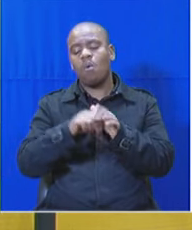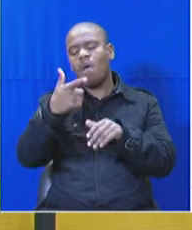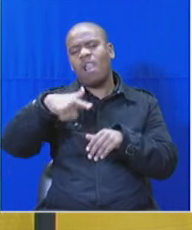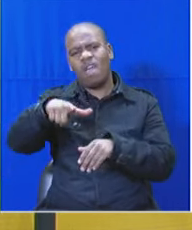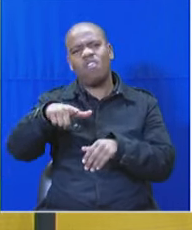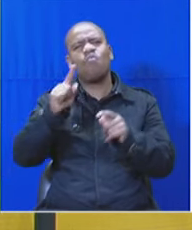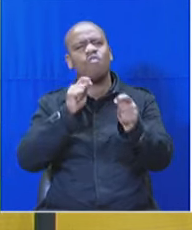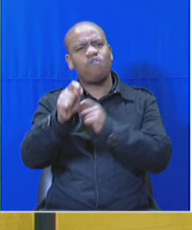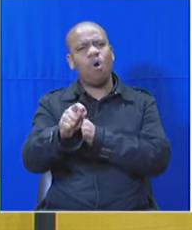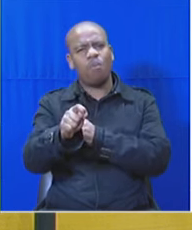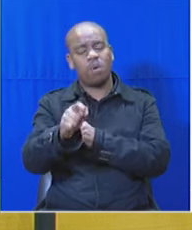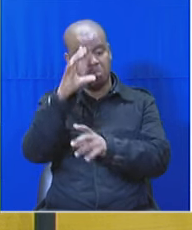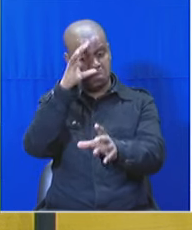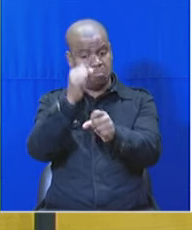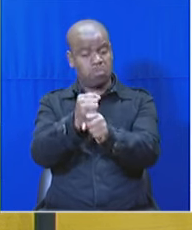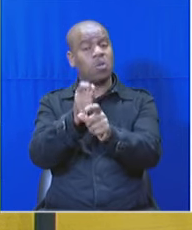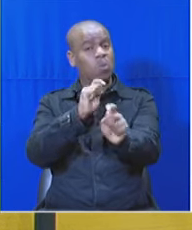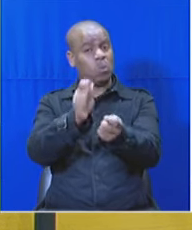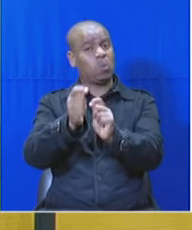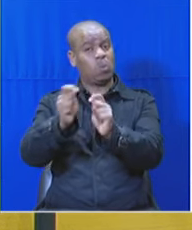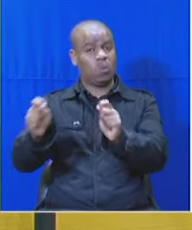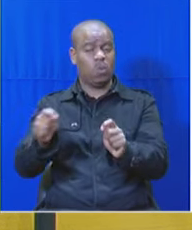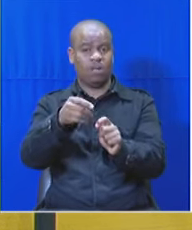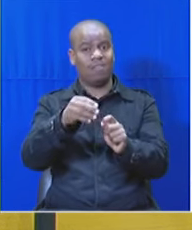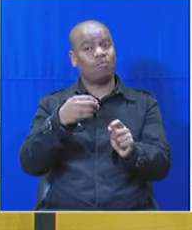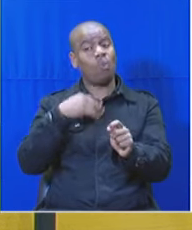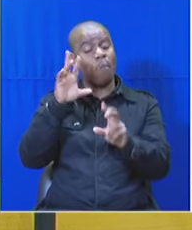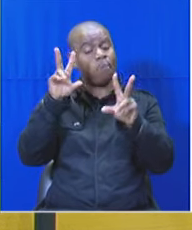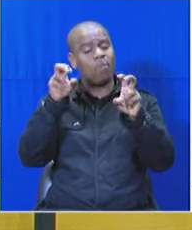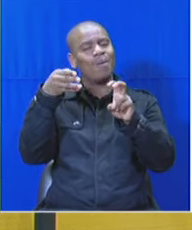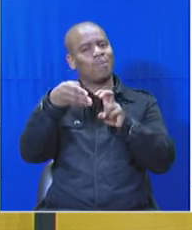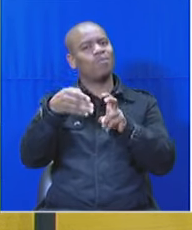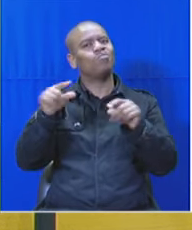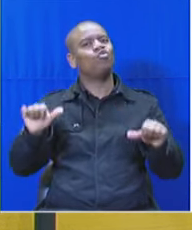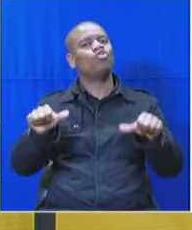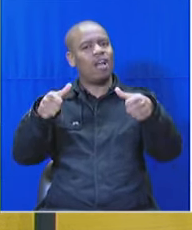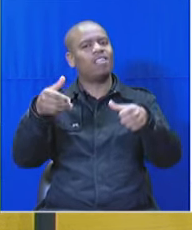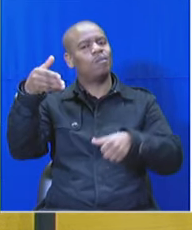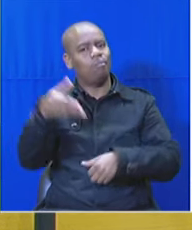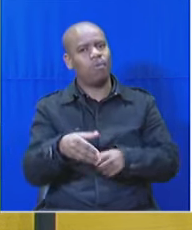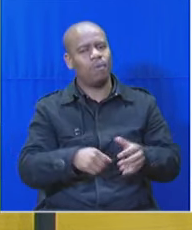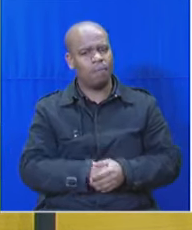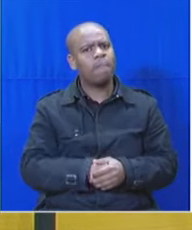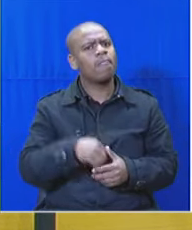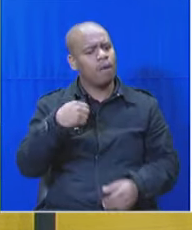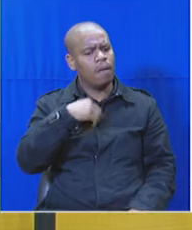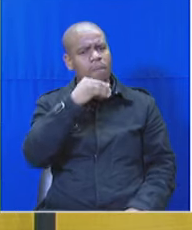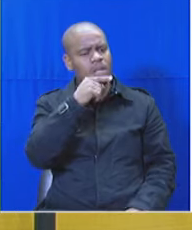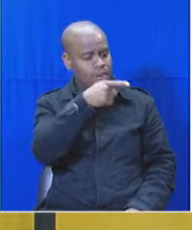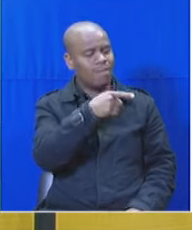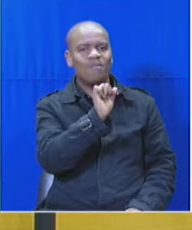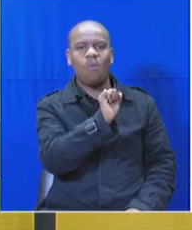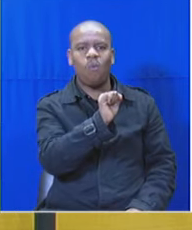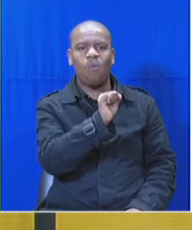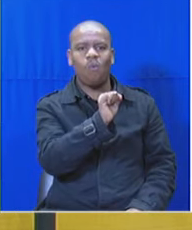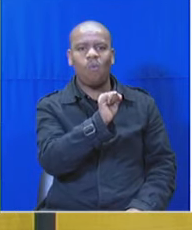reform. There are some challenges there," close quotes. This immediately contradicts his outgoing